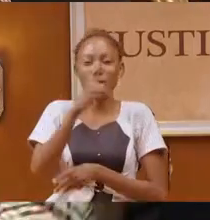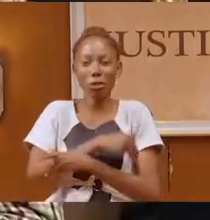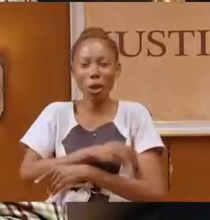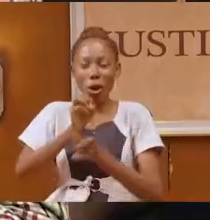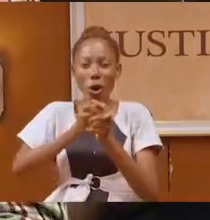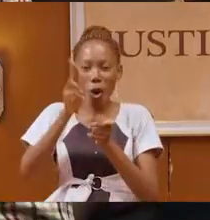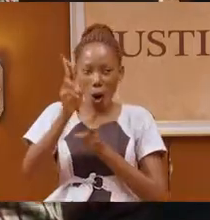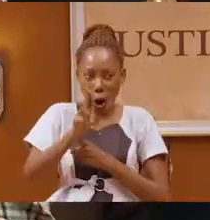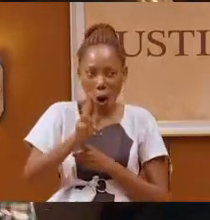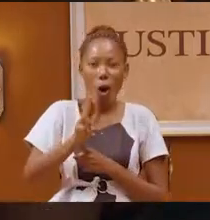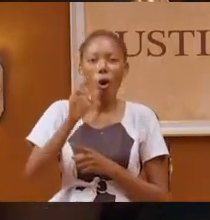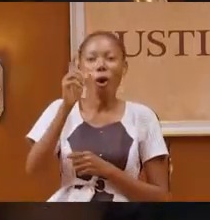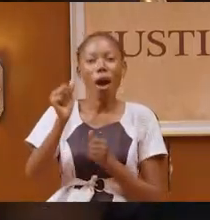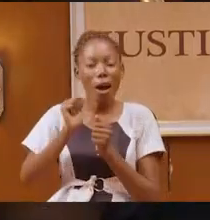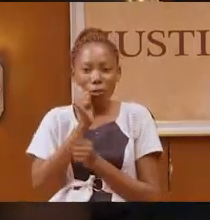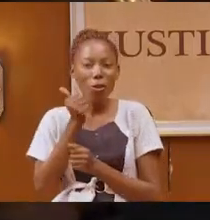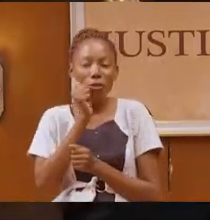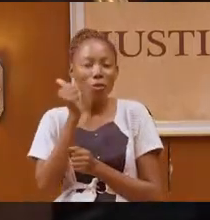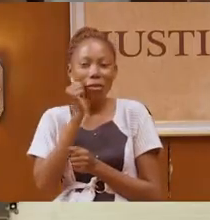So far it is